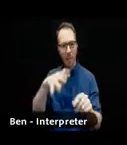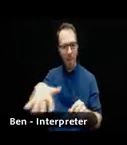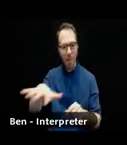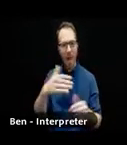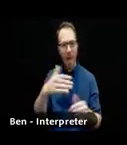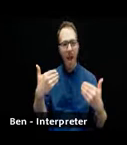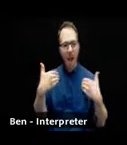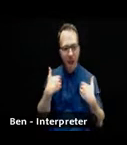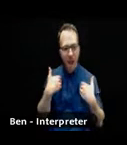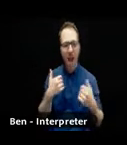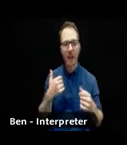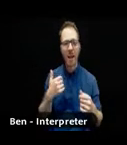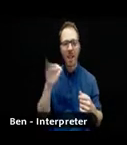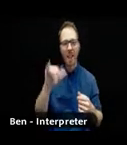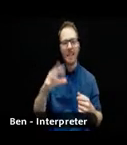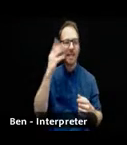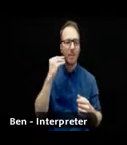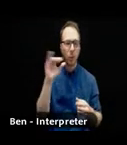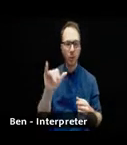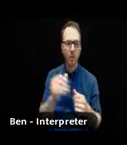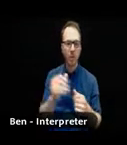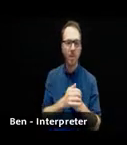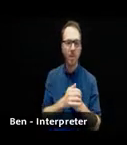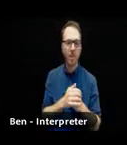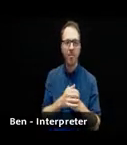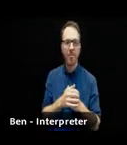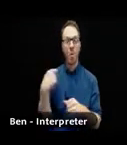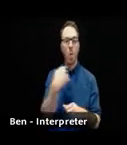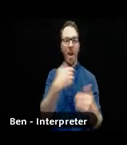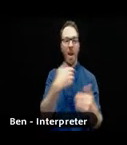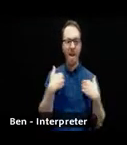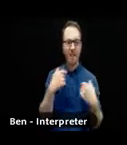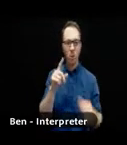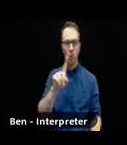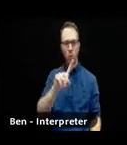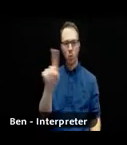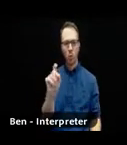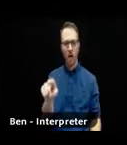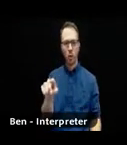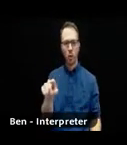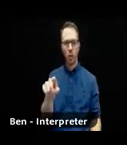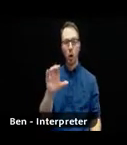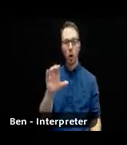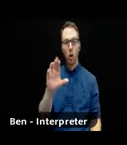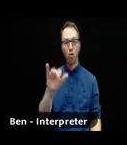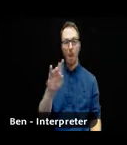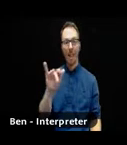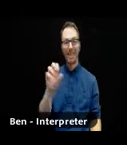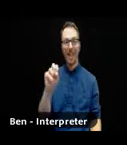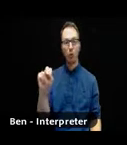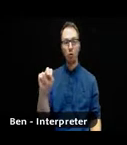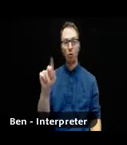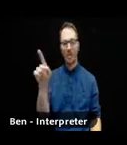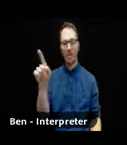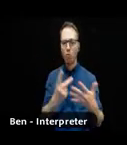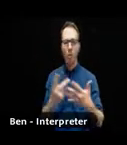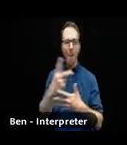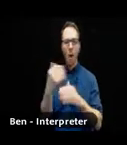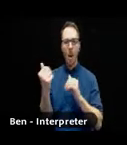this experience as well, where we have questioned criminalization as the primary approach or even